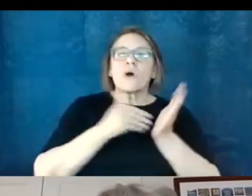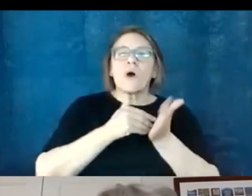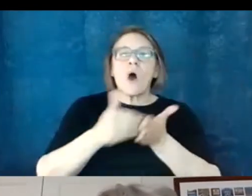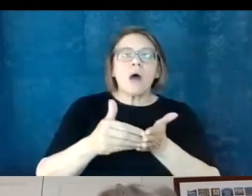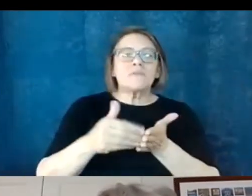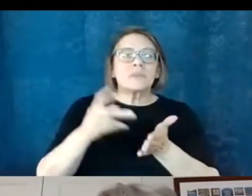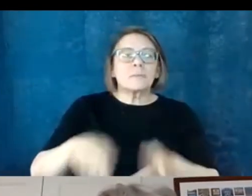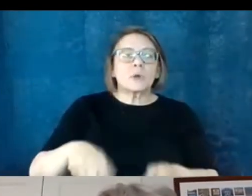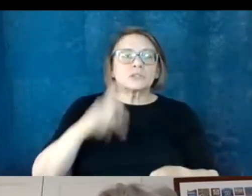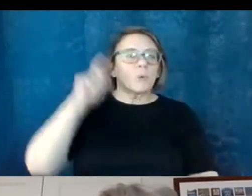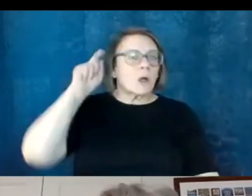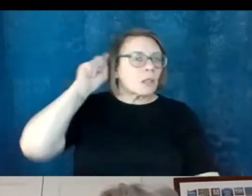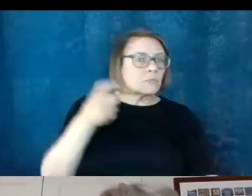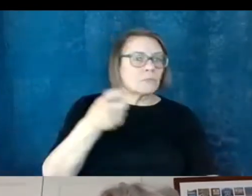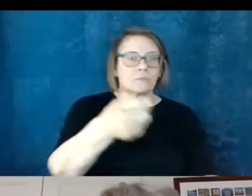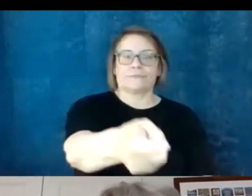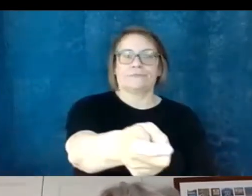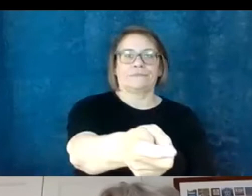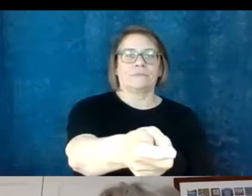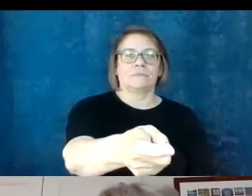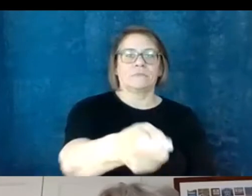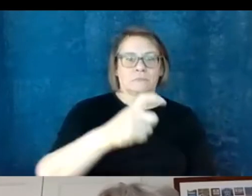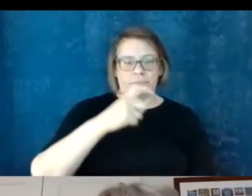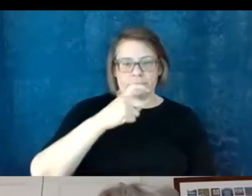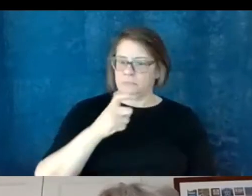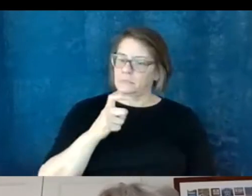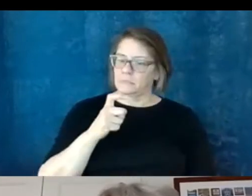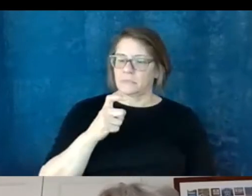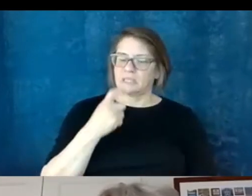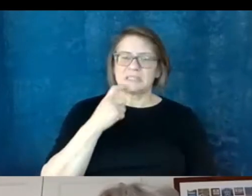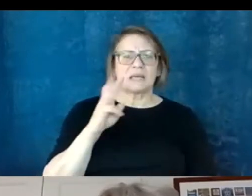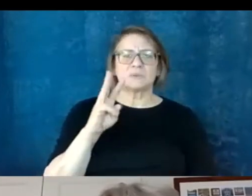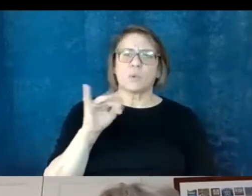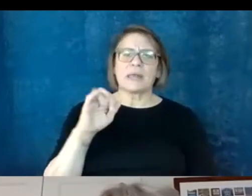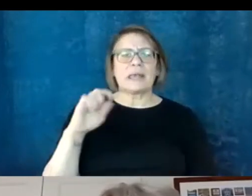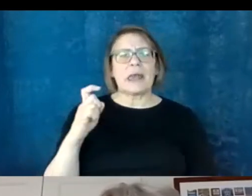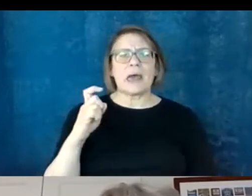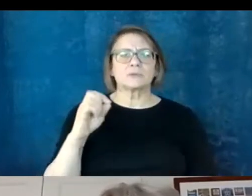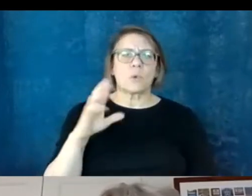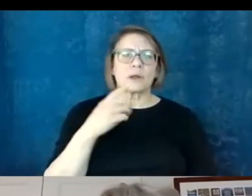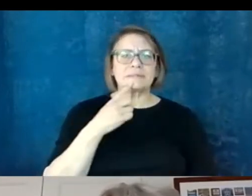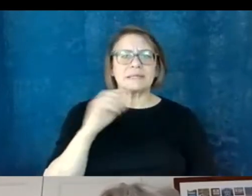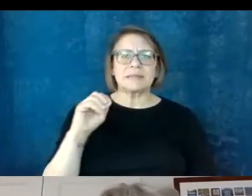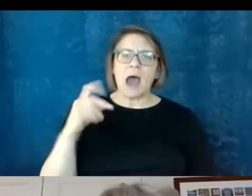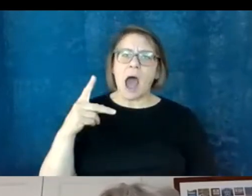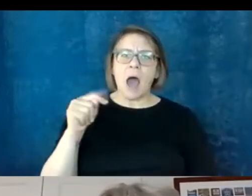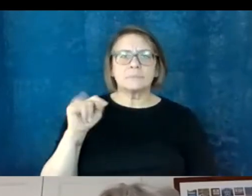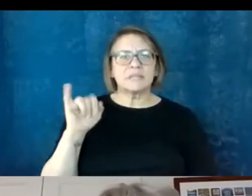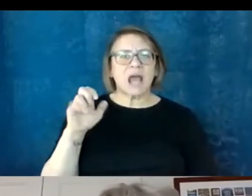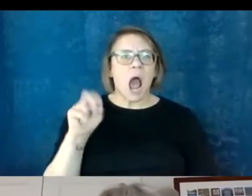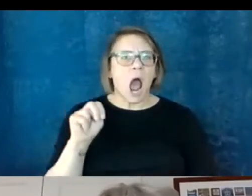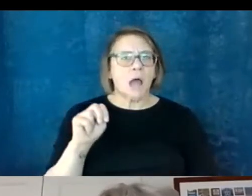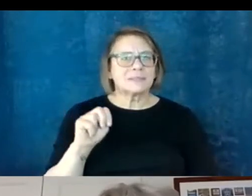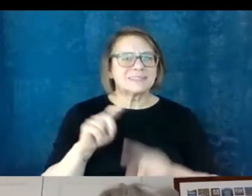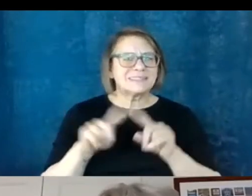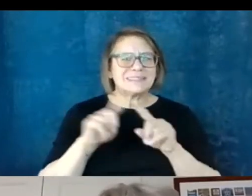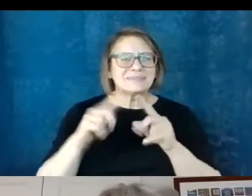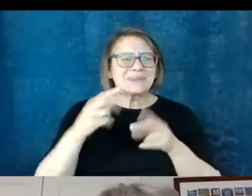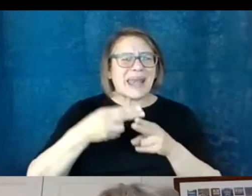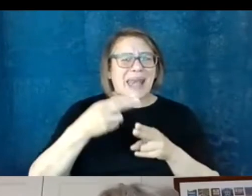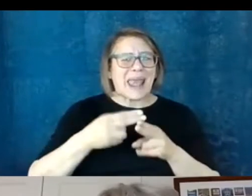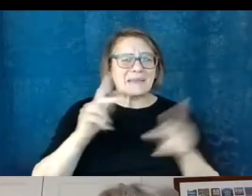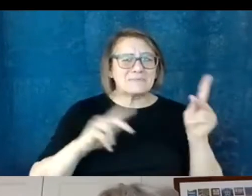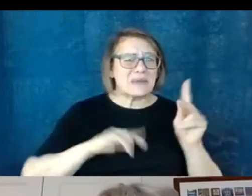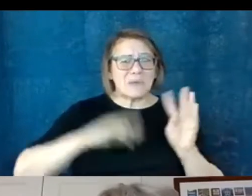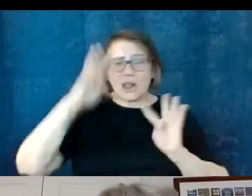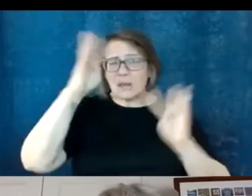aid, you know, what do you have? And they'll be like, it's a Windex or an Opticon, or, you know, all those crazy names that people come up with